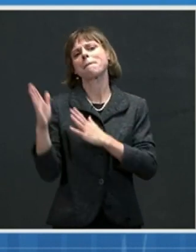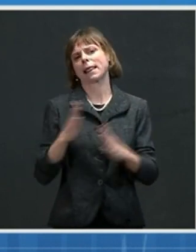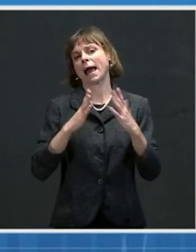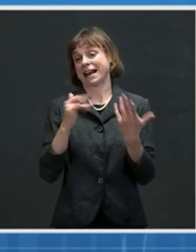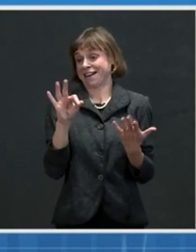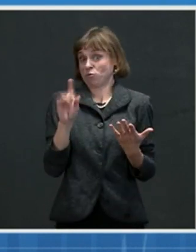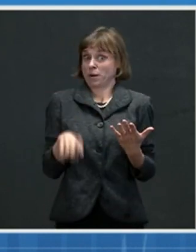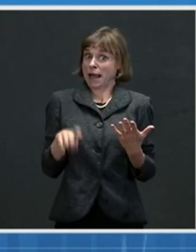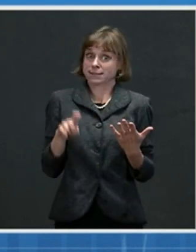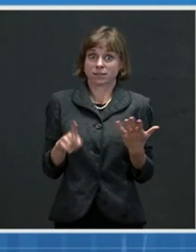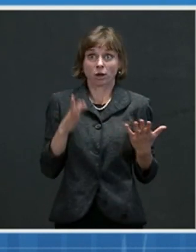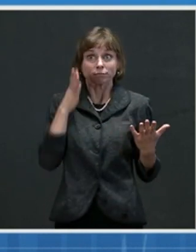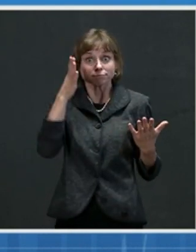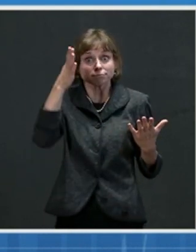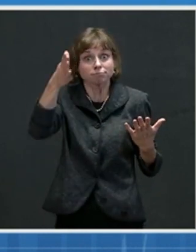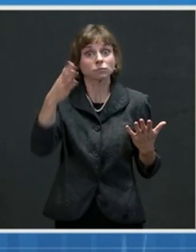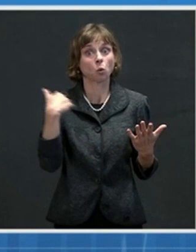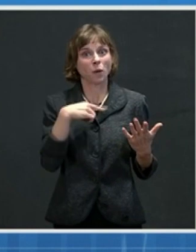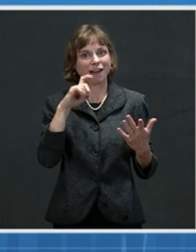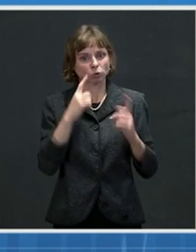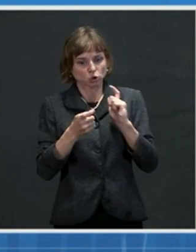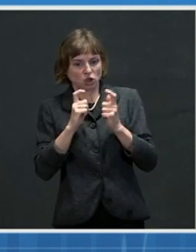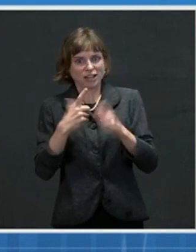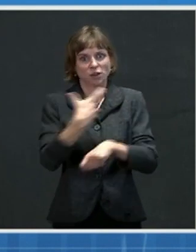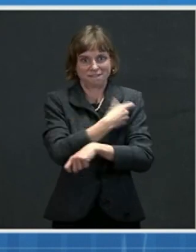in the future if we ever have to do that.